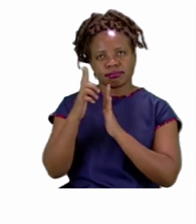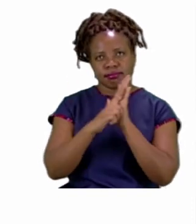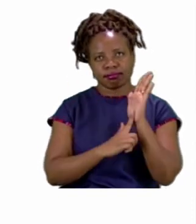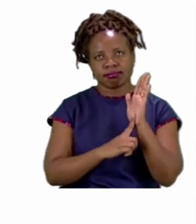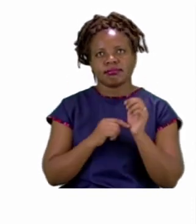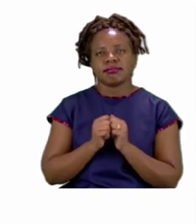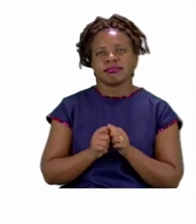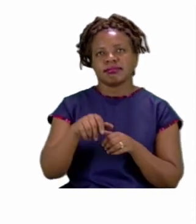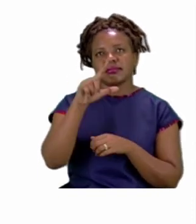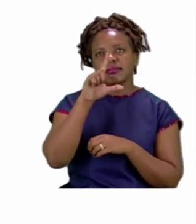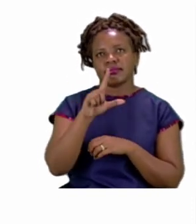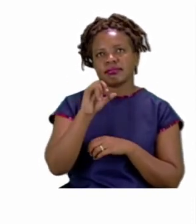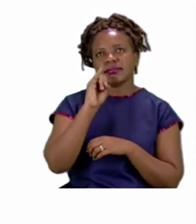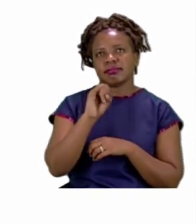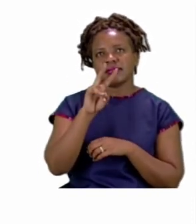live,